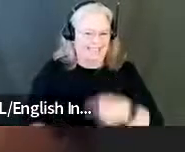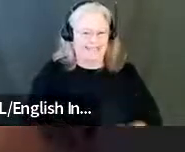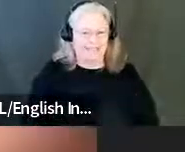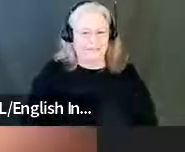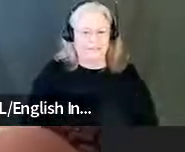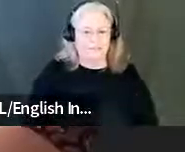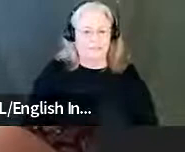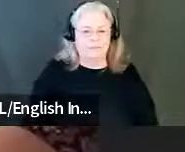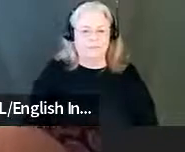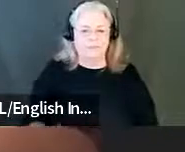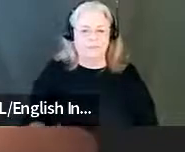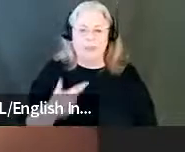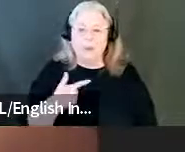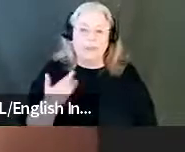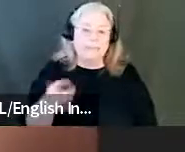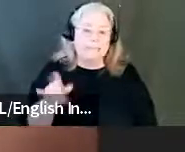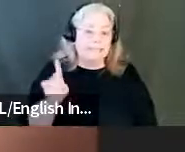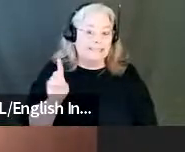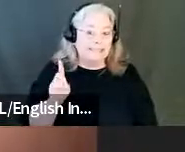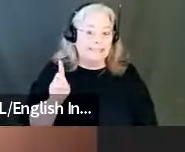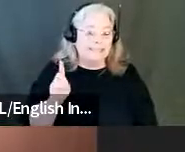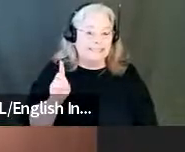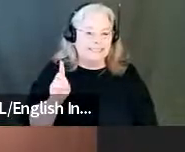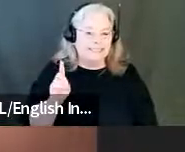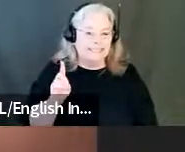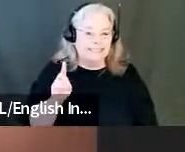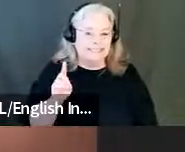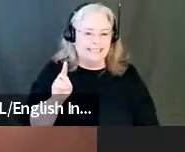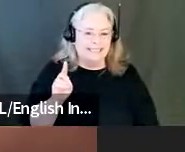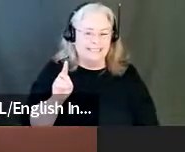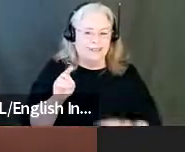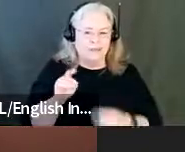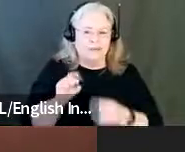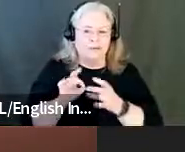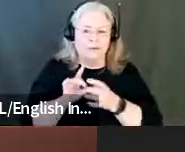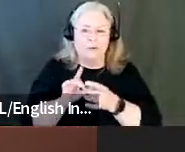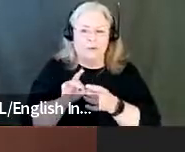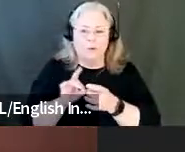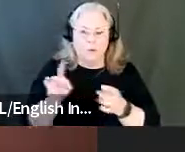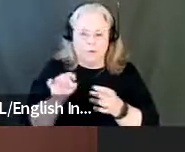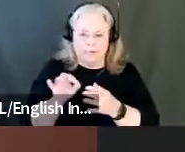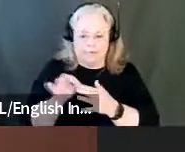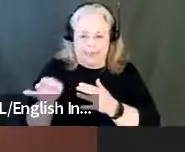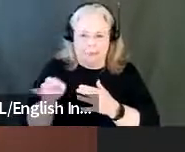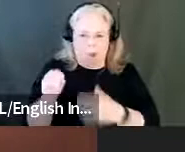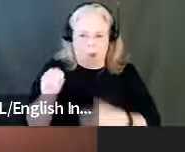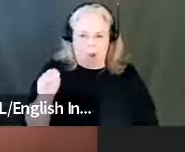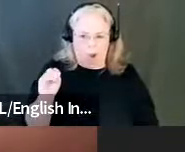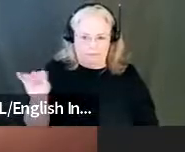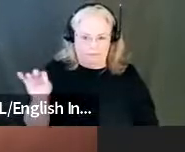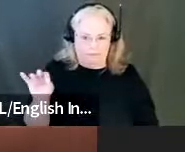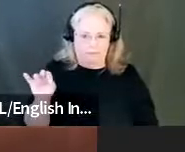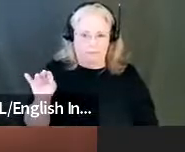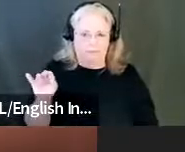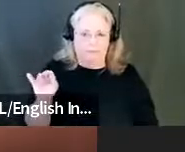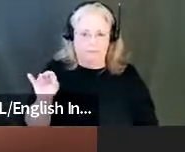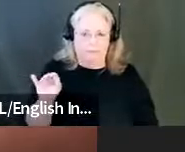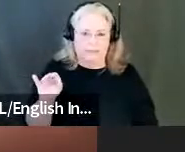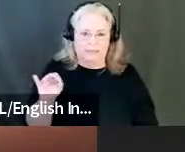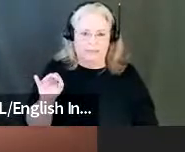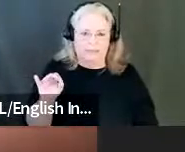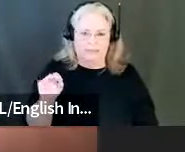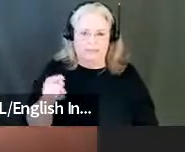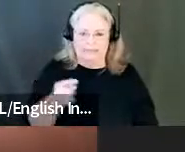And what I did was, you can take this removable tape off, and